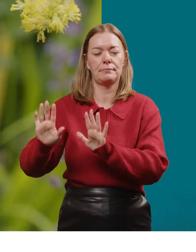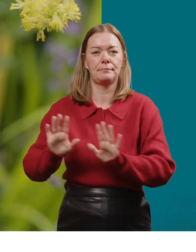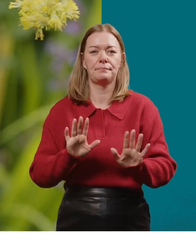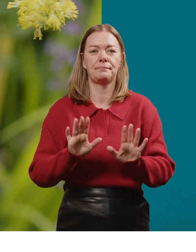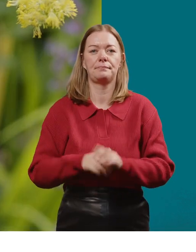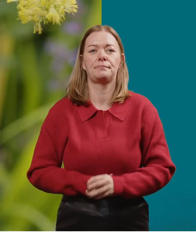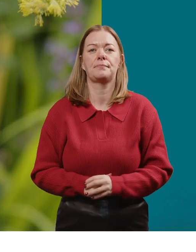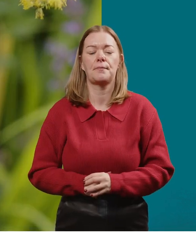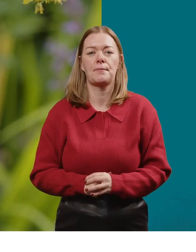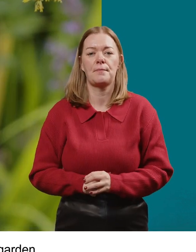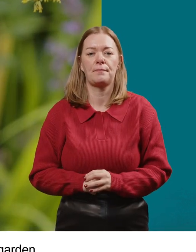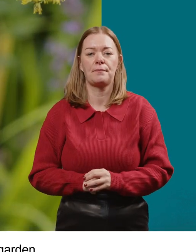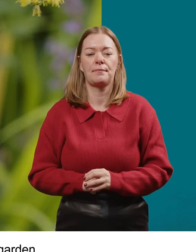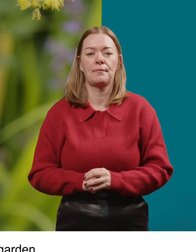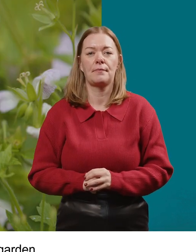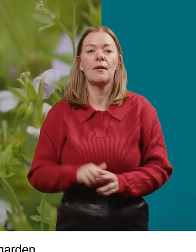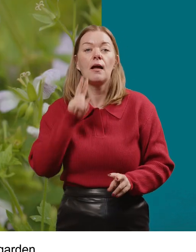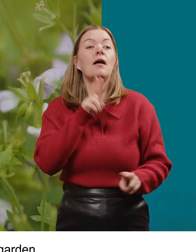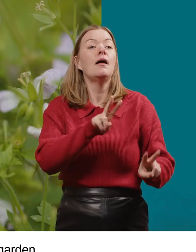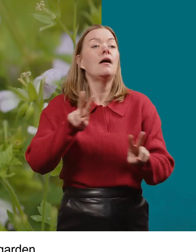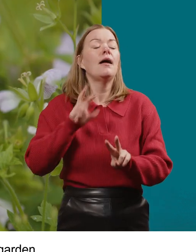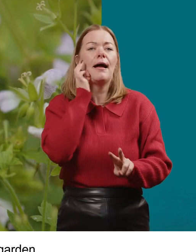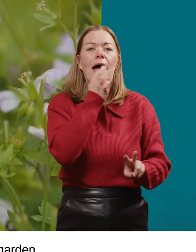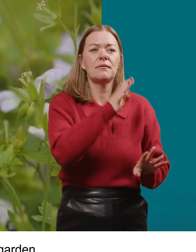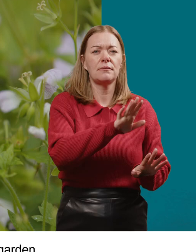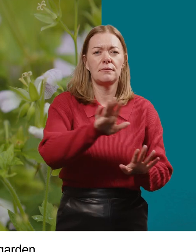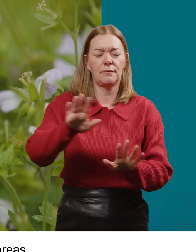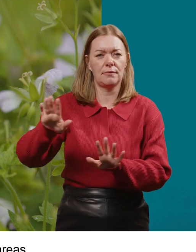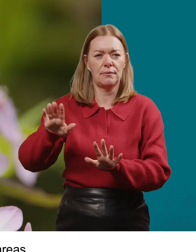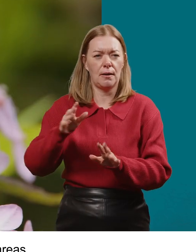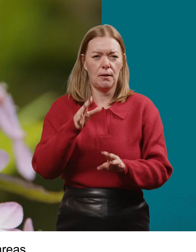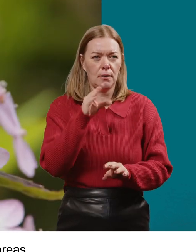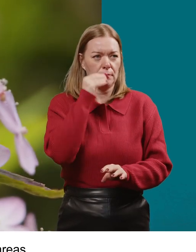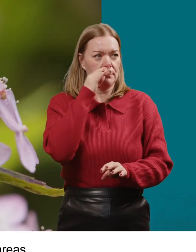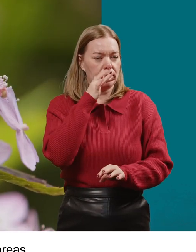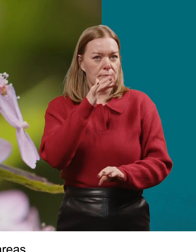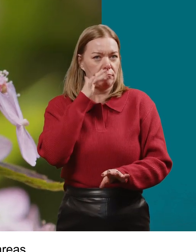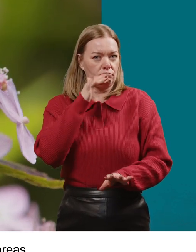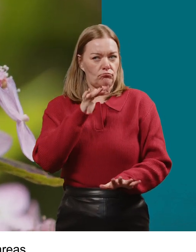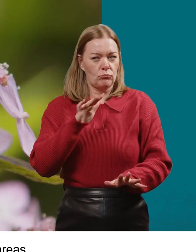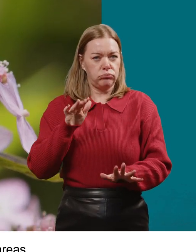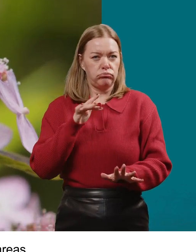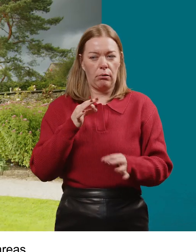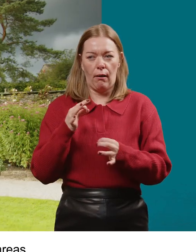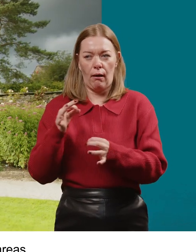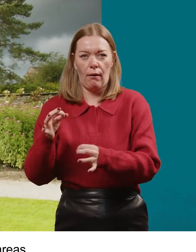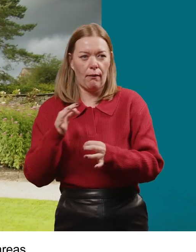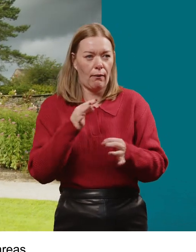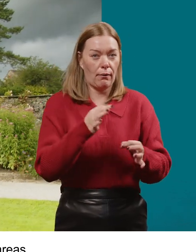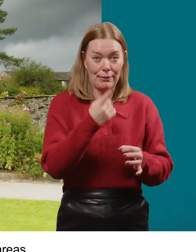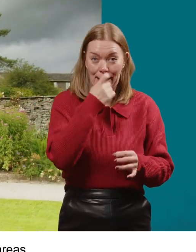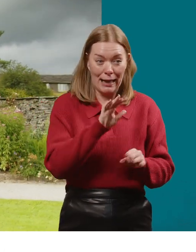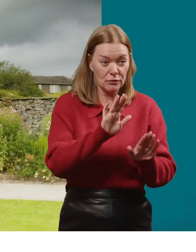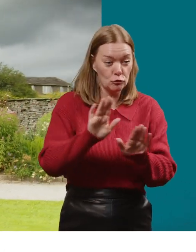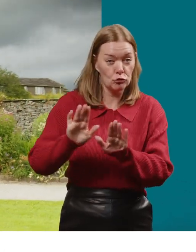apricot. As you move around the garden, there's lots of scents and smells. alluding to areas where people shouldn't be afraid